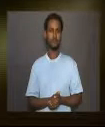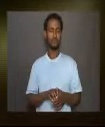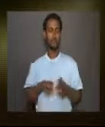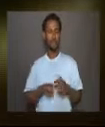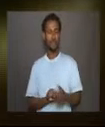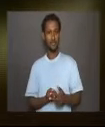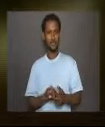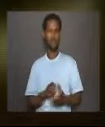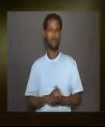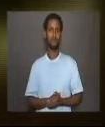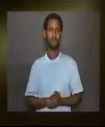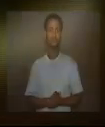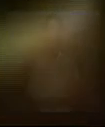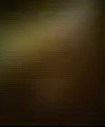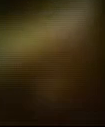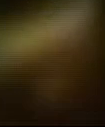Begin.